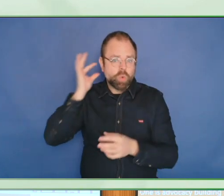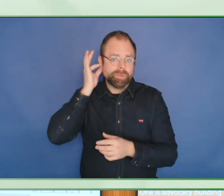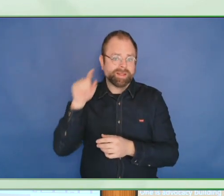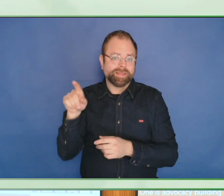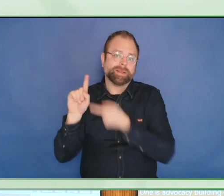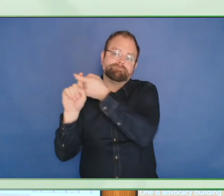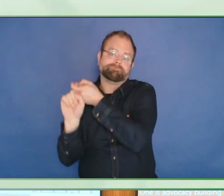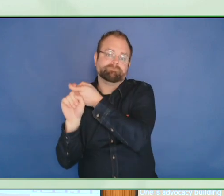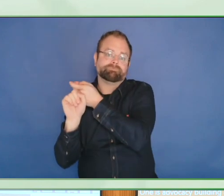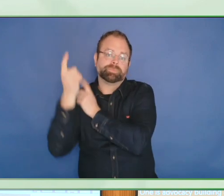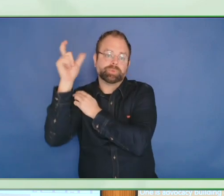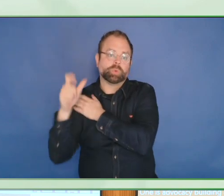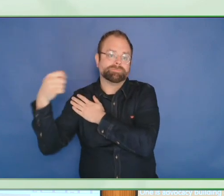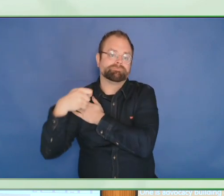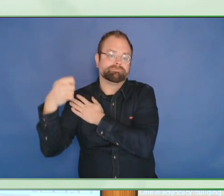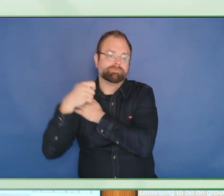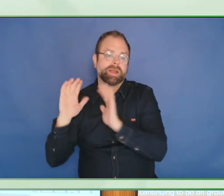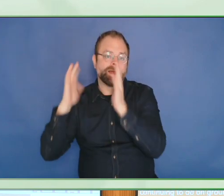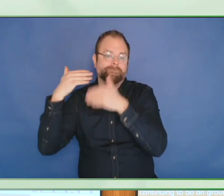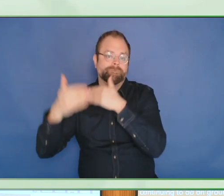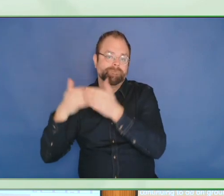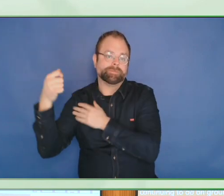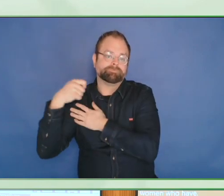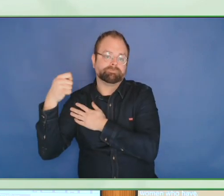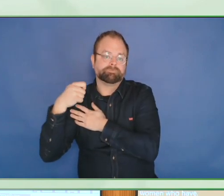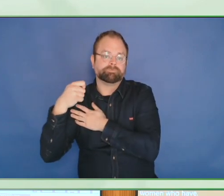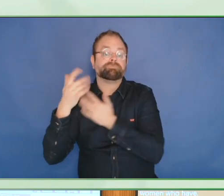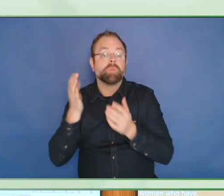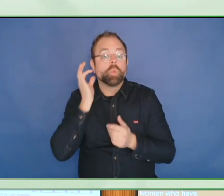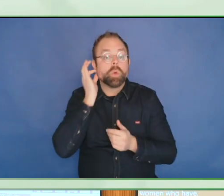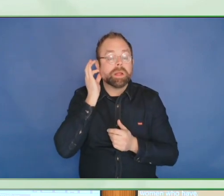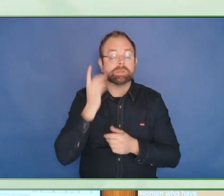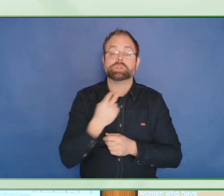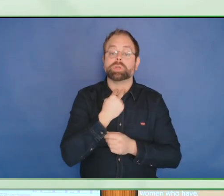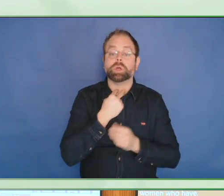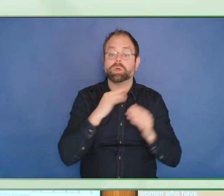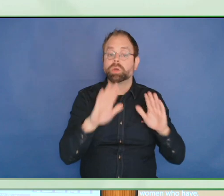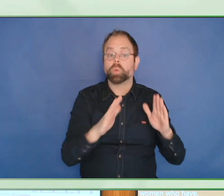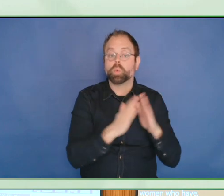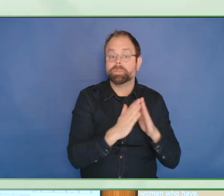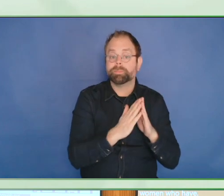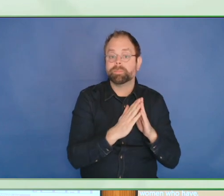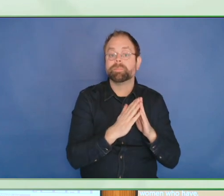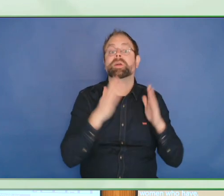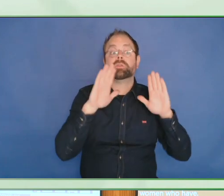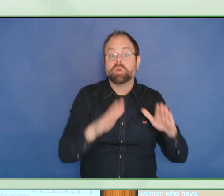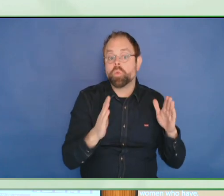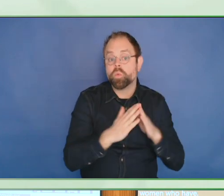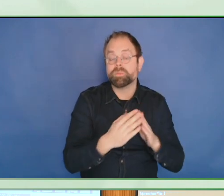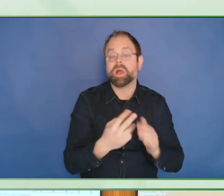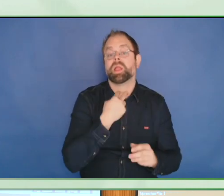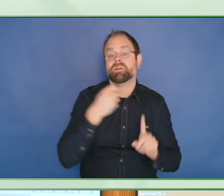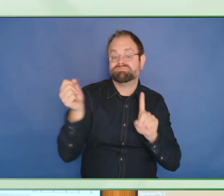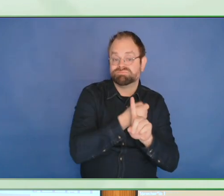booklet, highlighting stories of women who have overcome challenges, featuring stories like Anna's, who we will get to hear